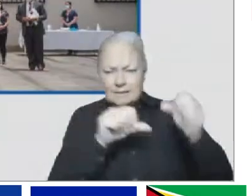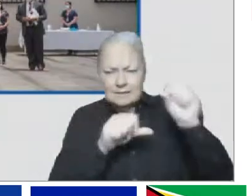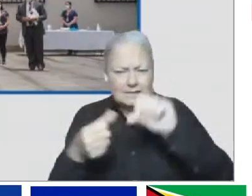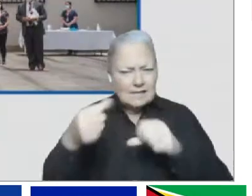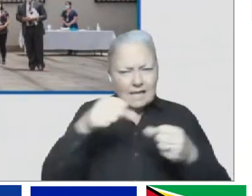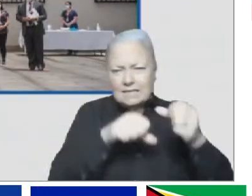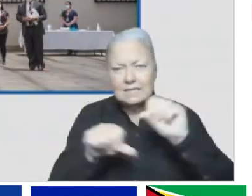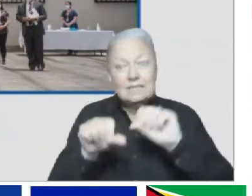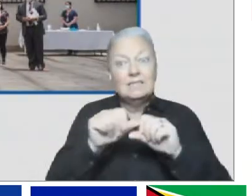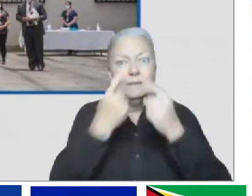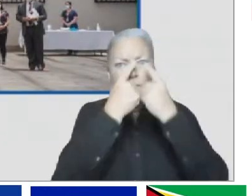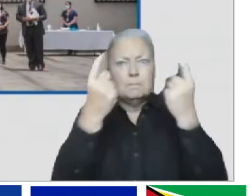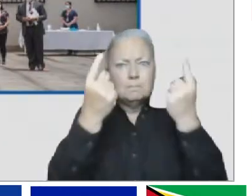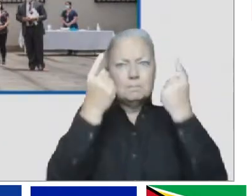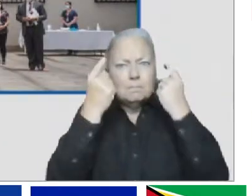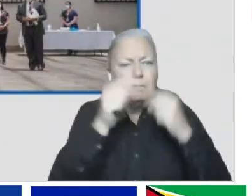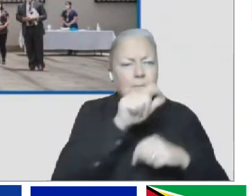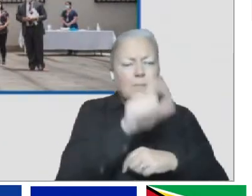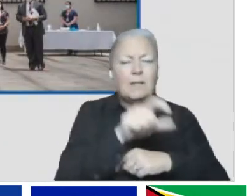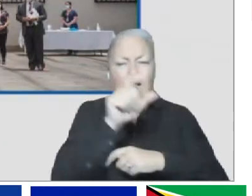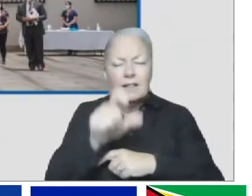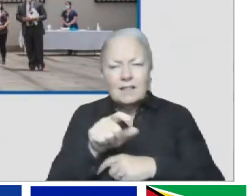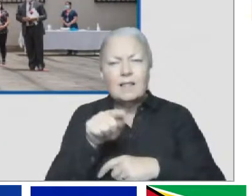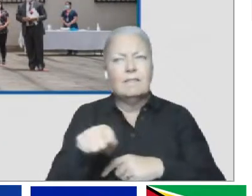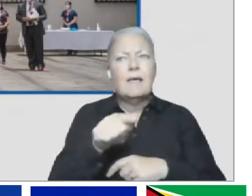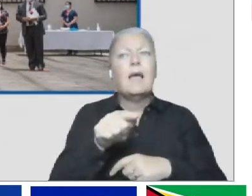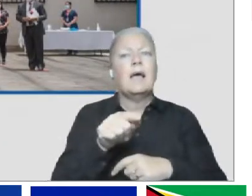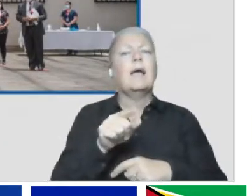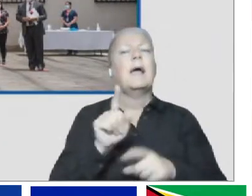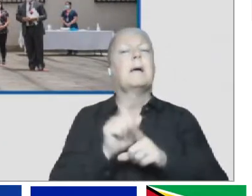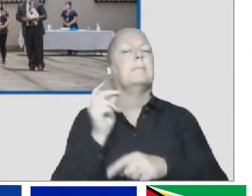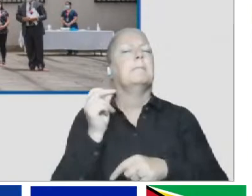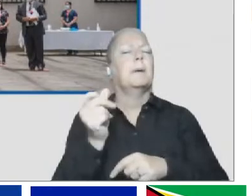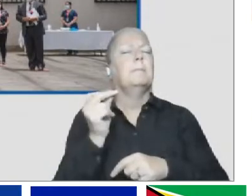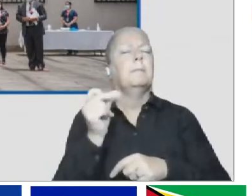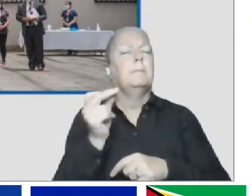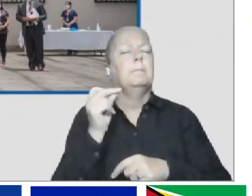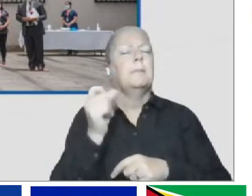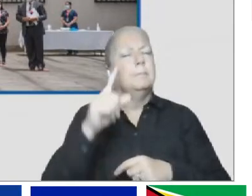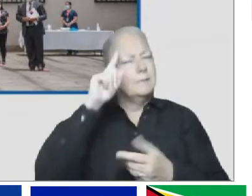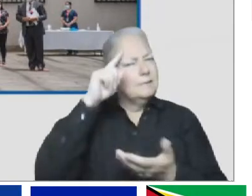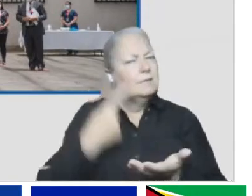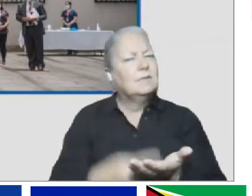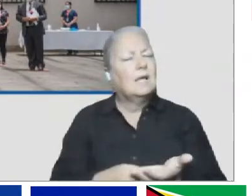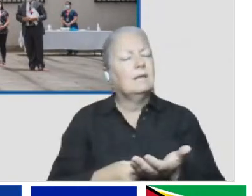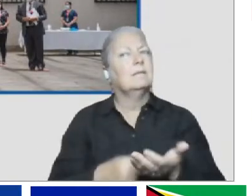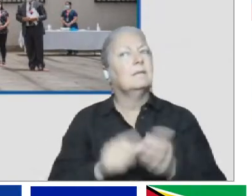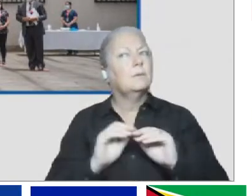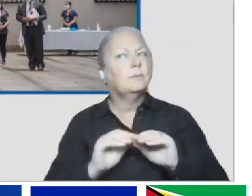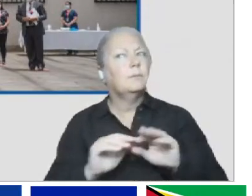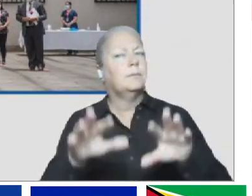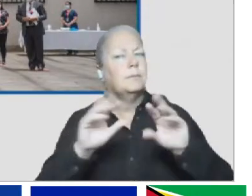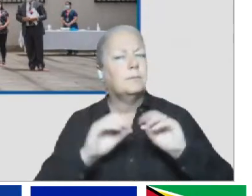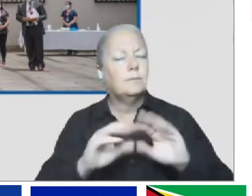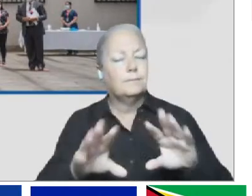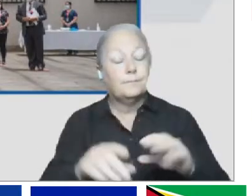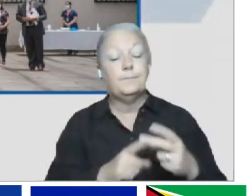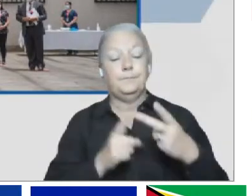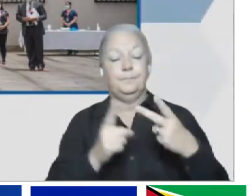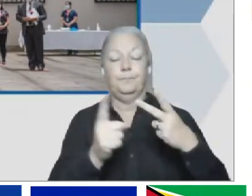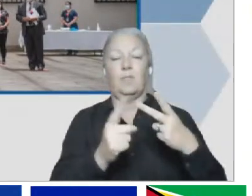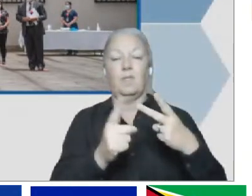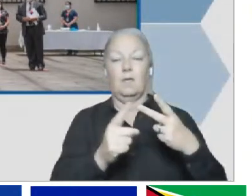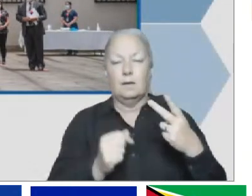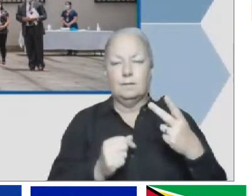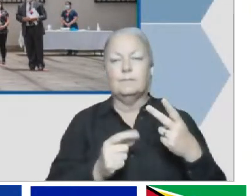timely decisions. The other thing that is also very important is the intersectorial collaboration that